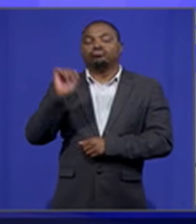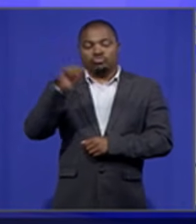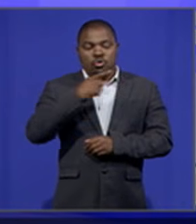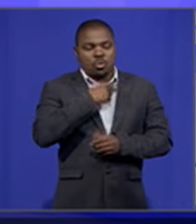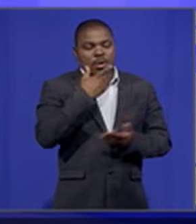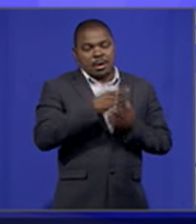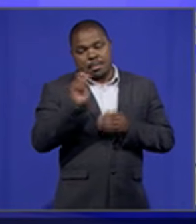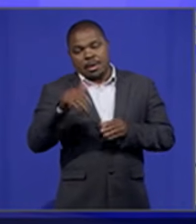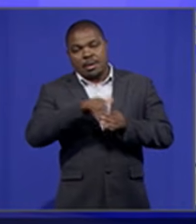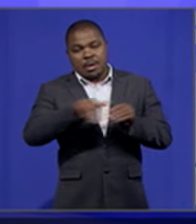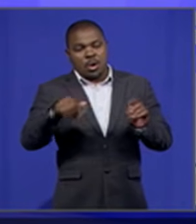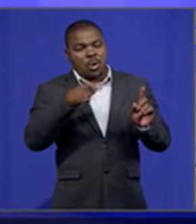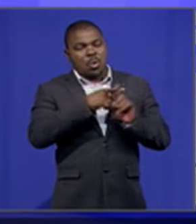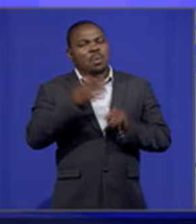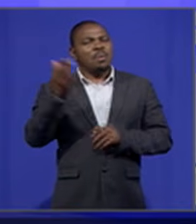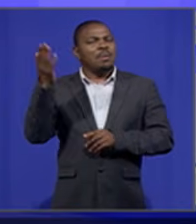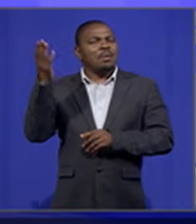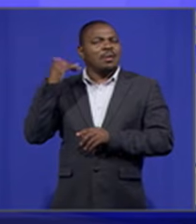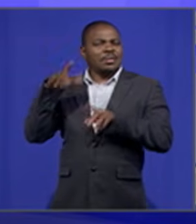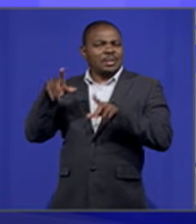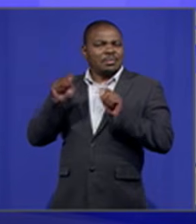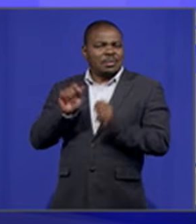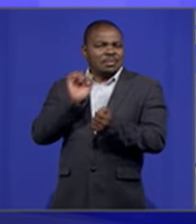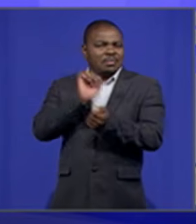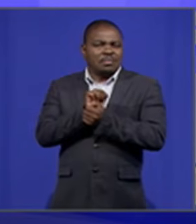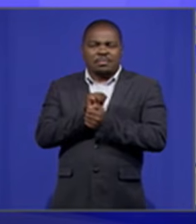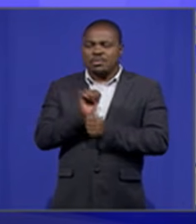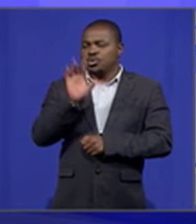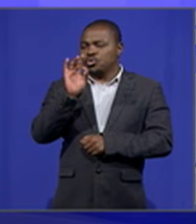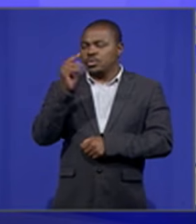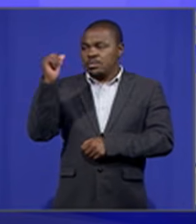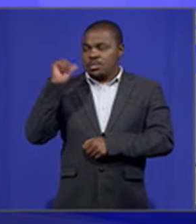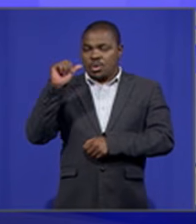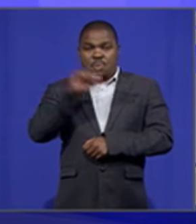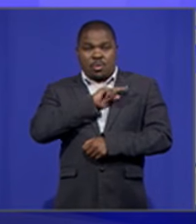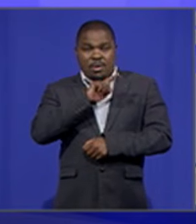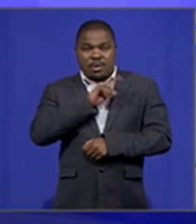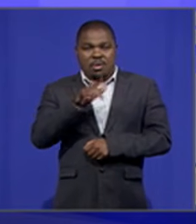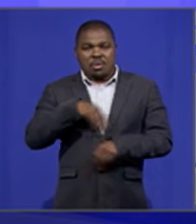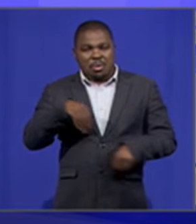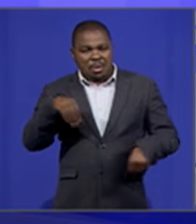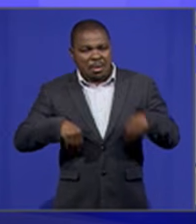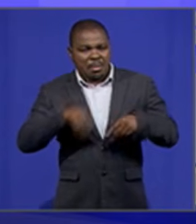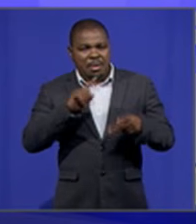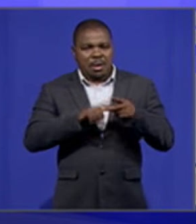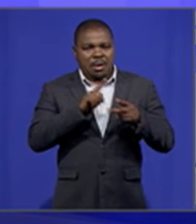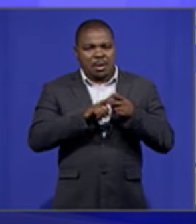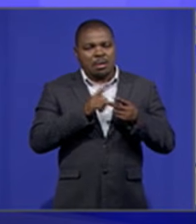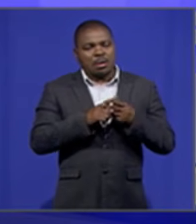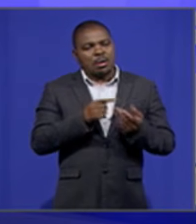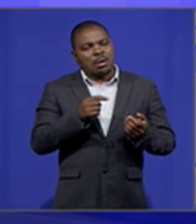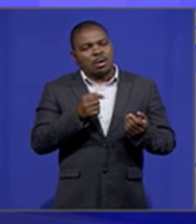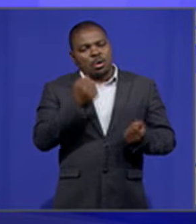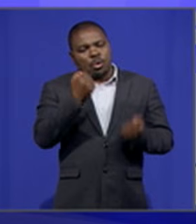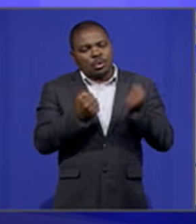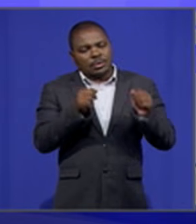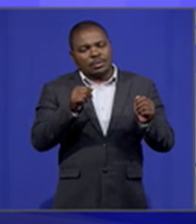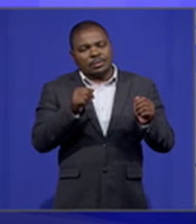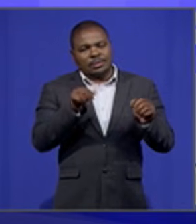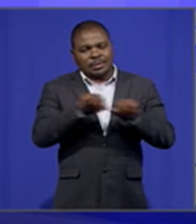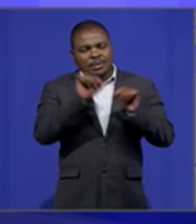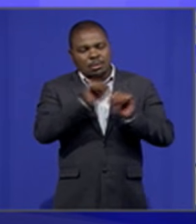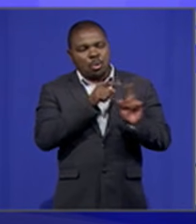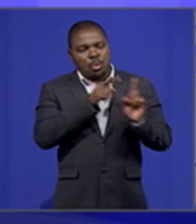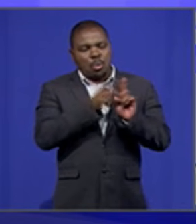o golegilwe ka Cape Town bekeng ya go feta ka la bobedi ka ditatofatšo tša bofora le go šitiša toka go phetagala. O latofatšwa